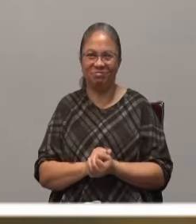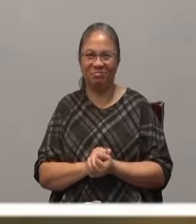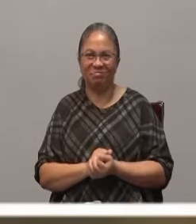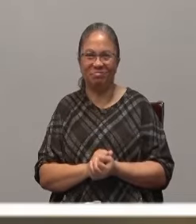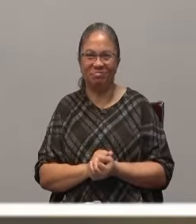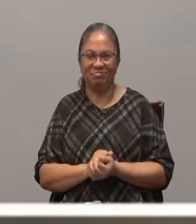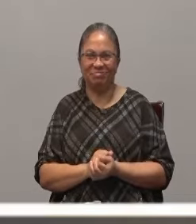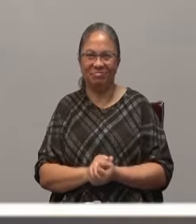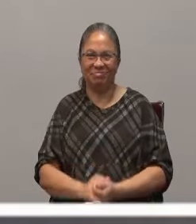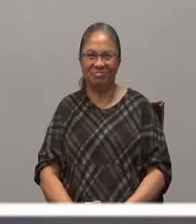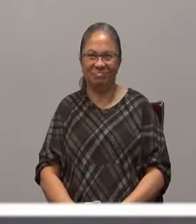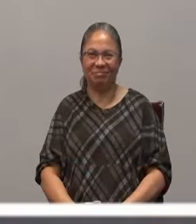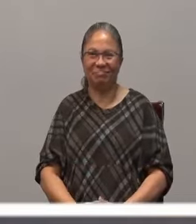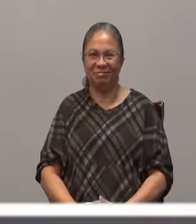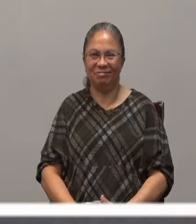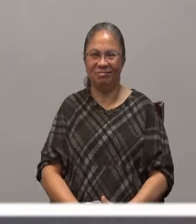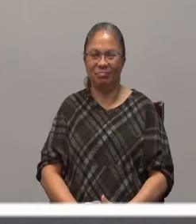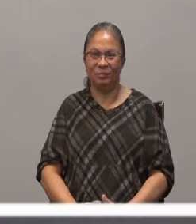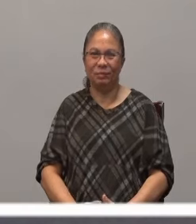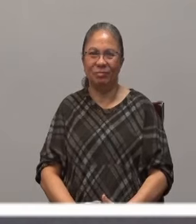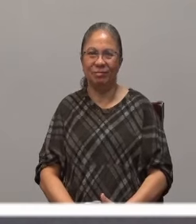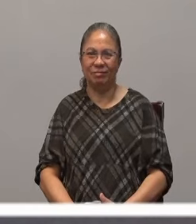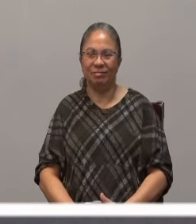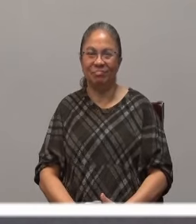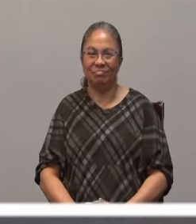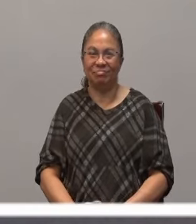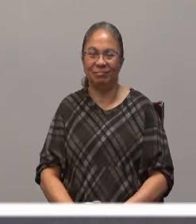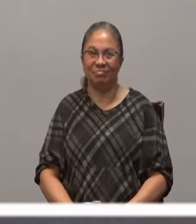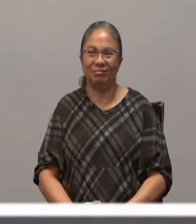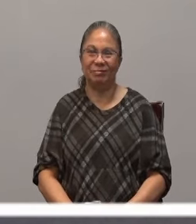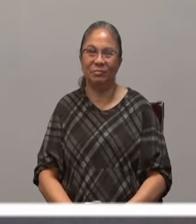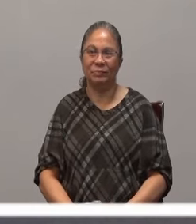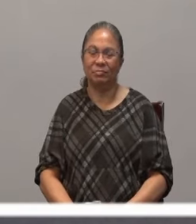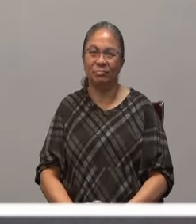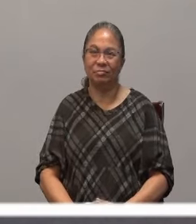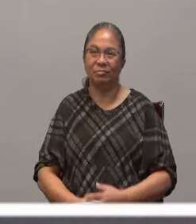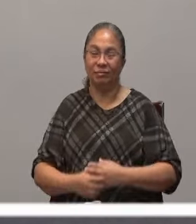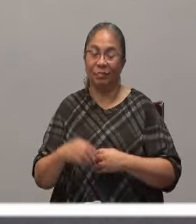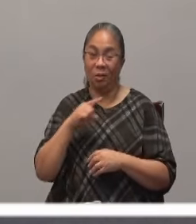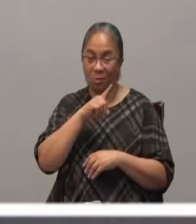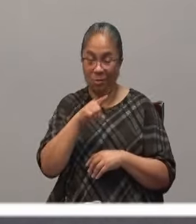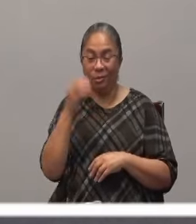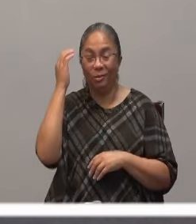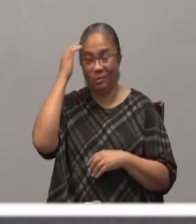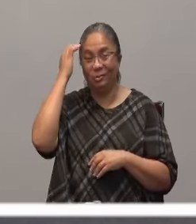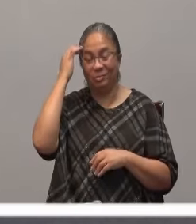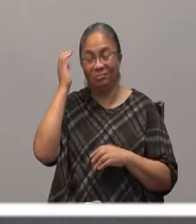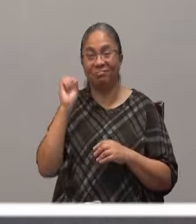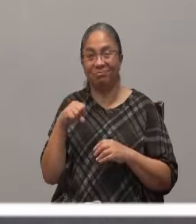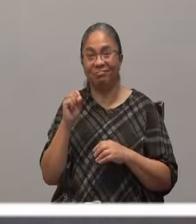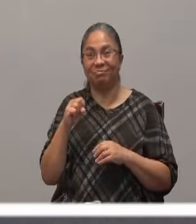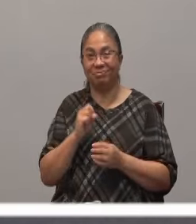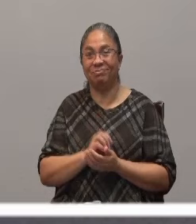As you say it, I didn't say nothing yet. I ain't say nothing yet. Is all I said.